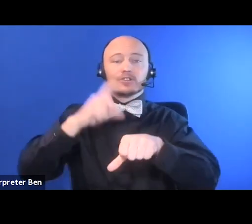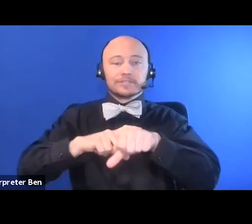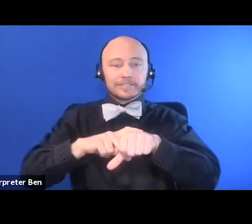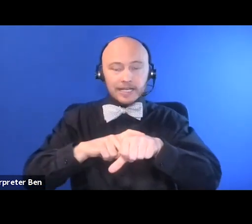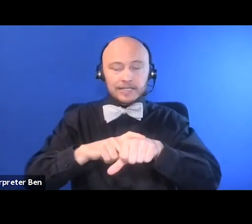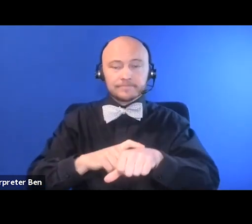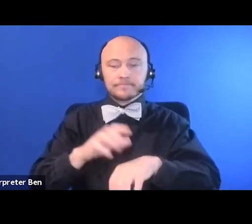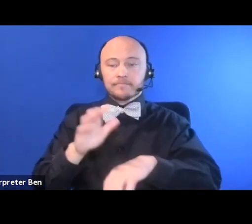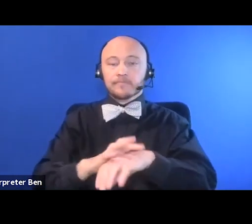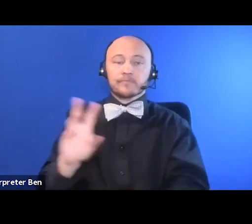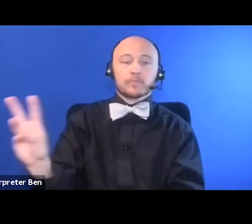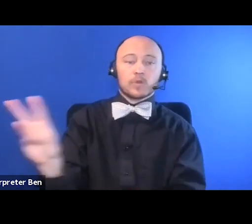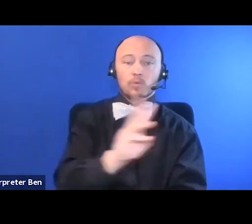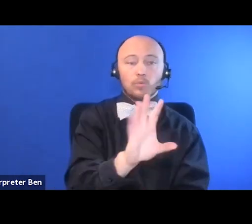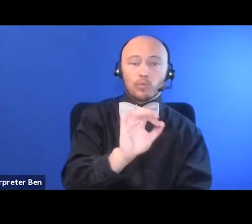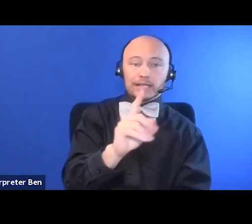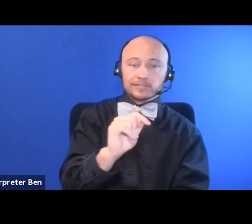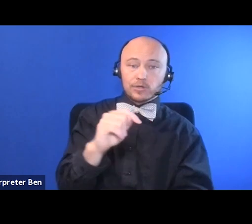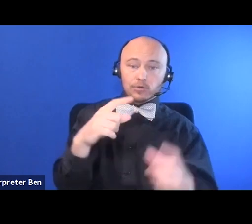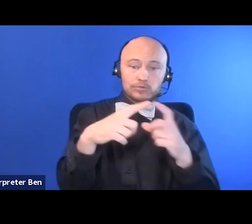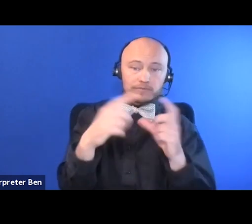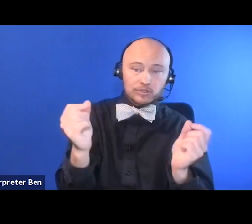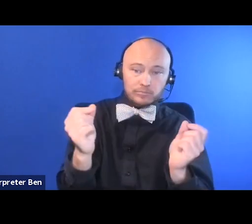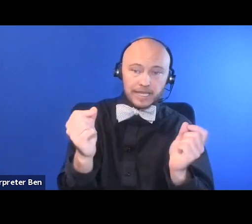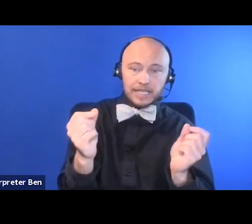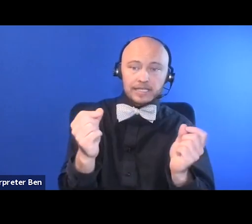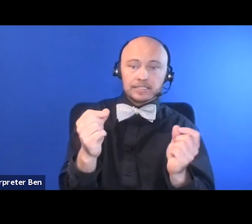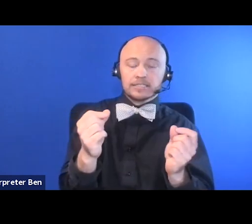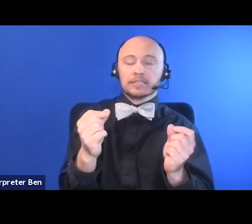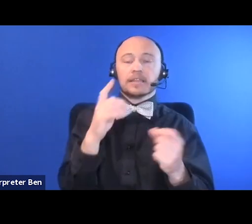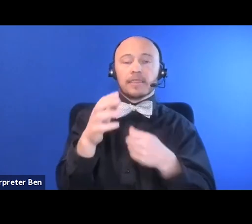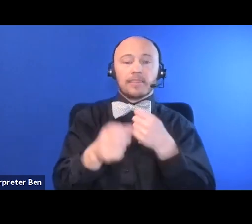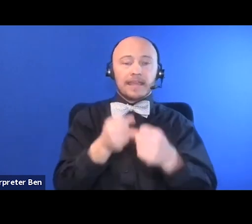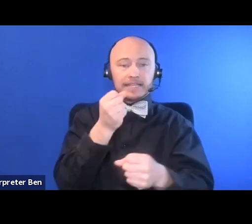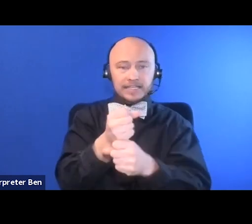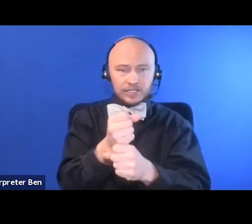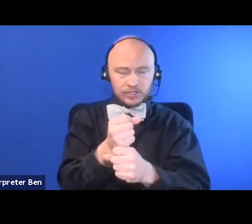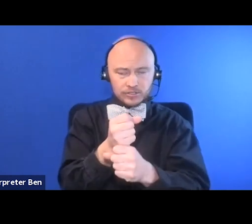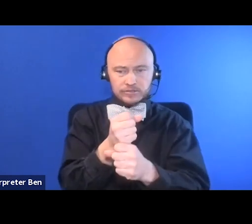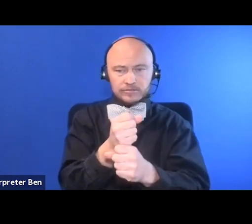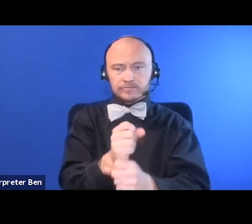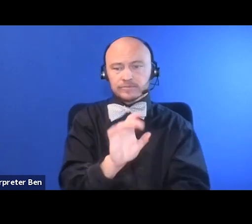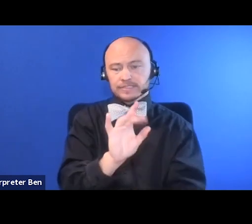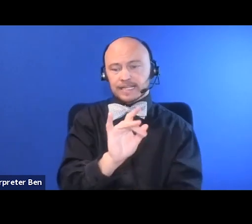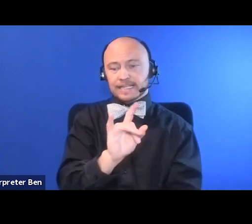on the western coast of Japan. The year then was